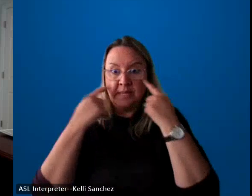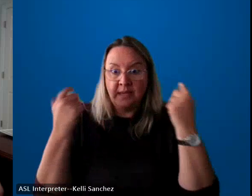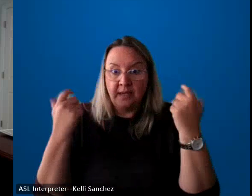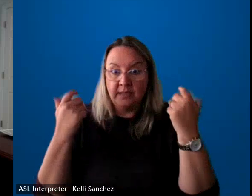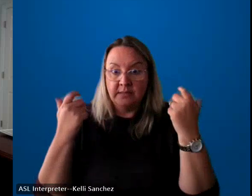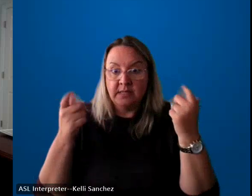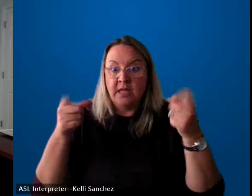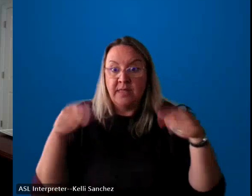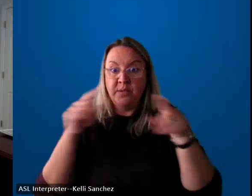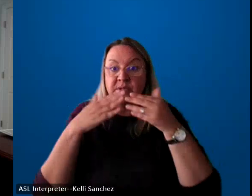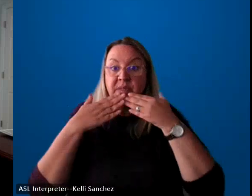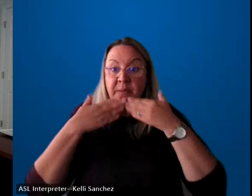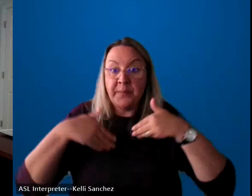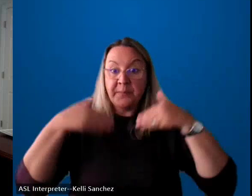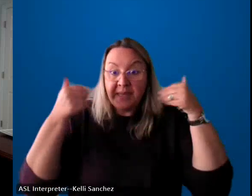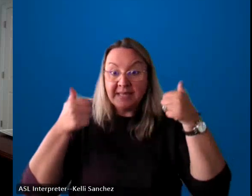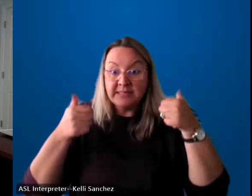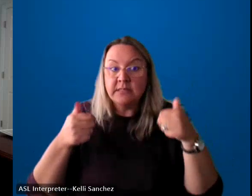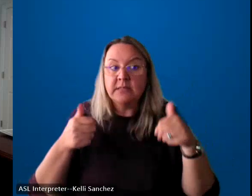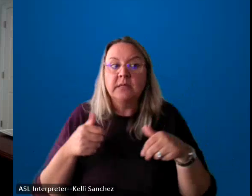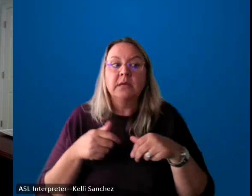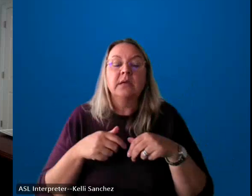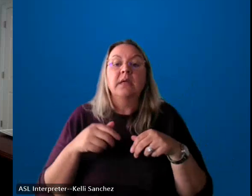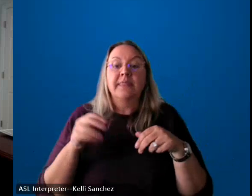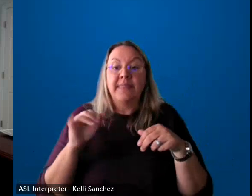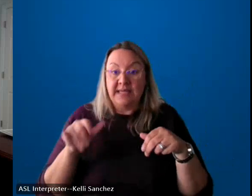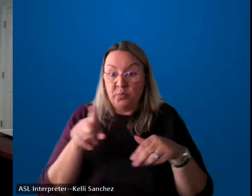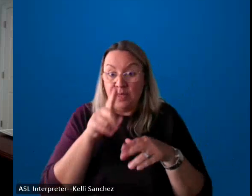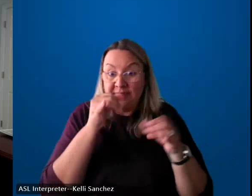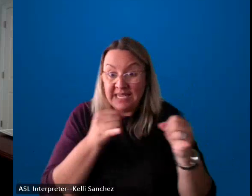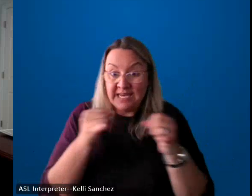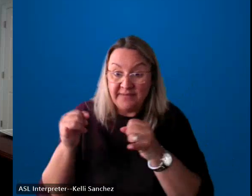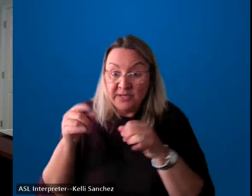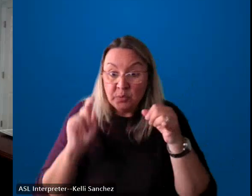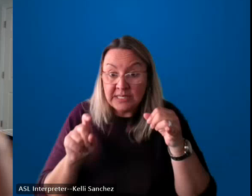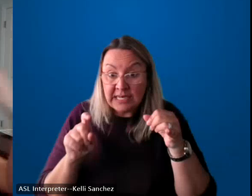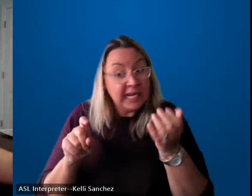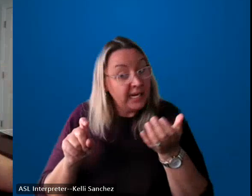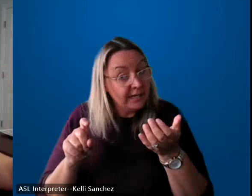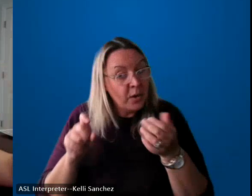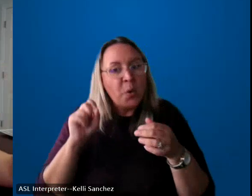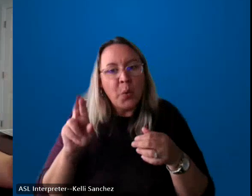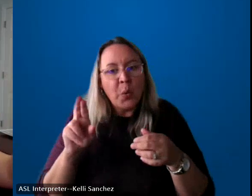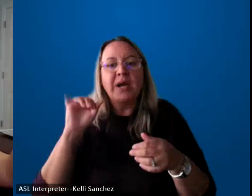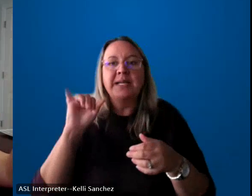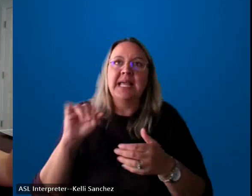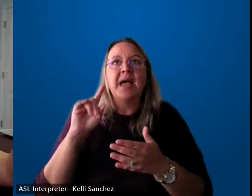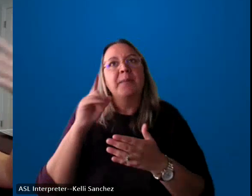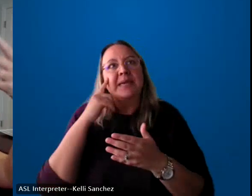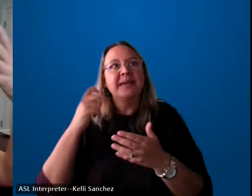those are the best and those are the things that individuals need, or is that because that's what